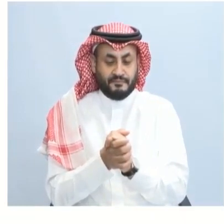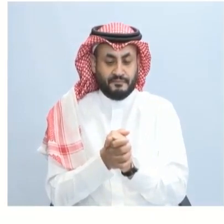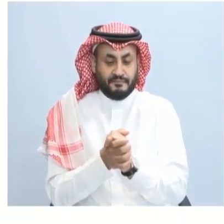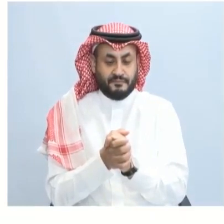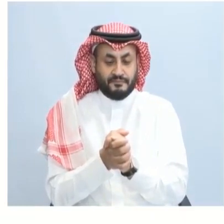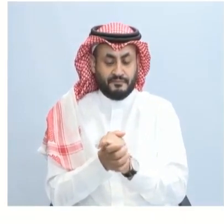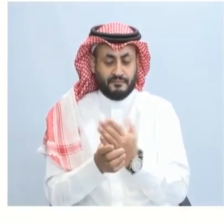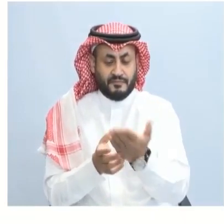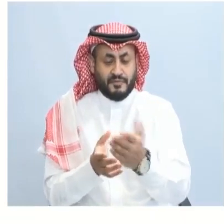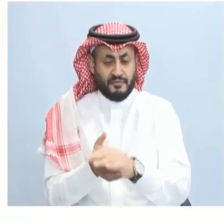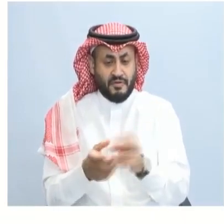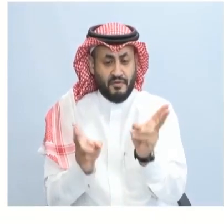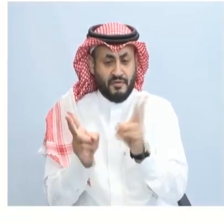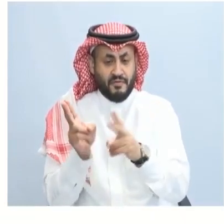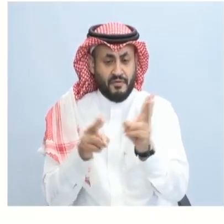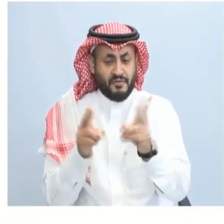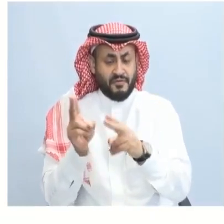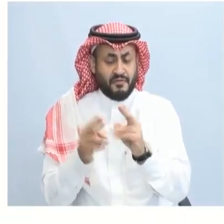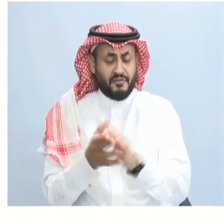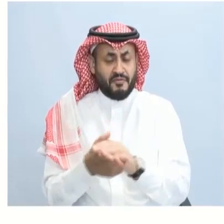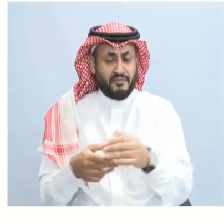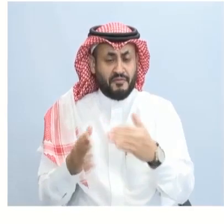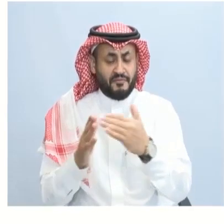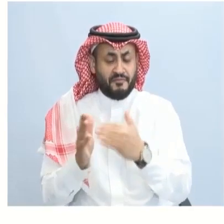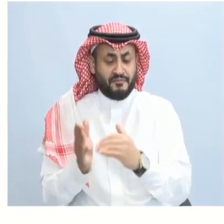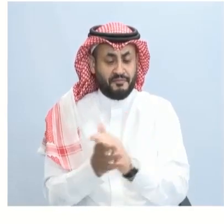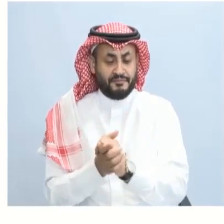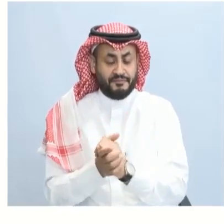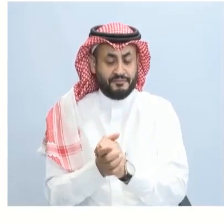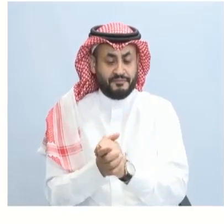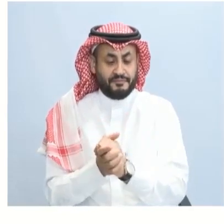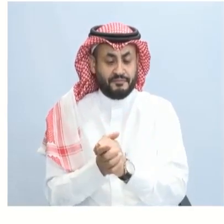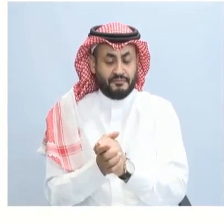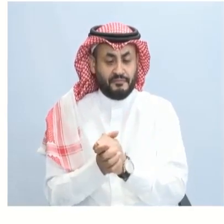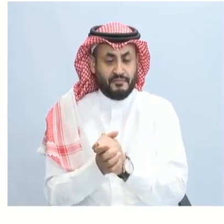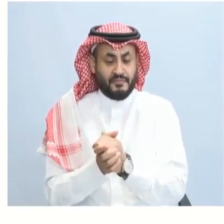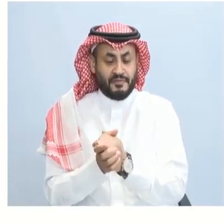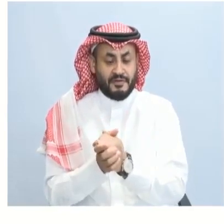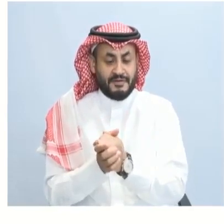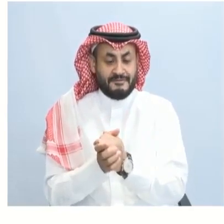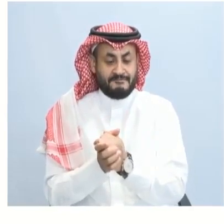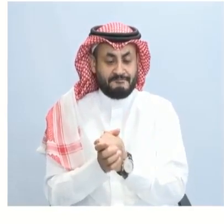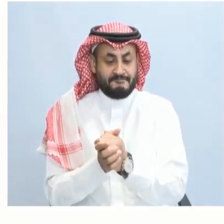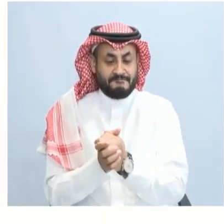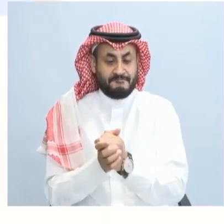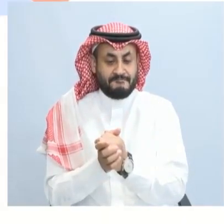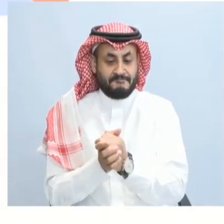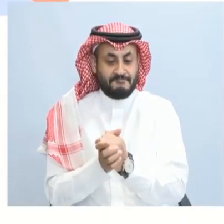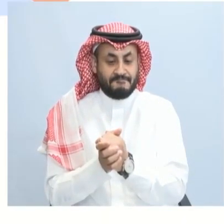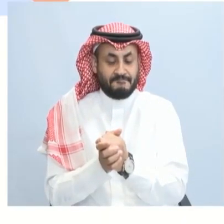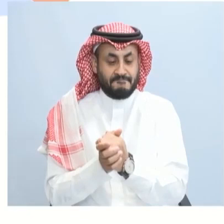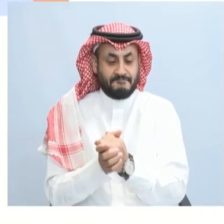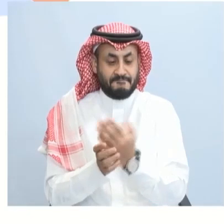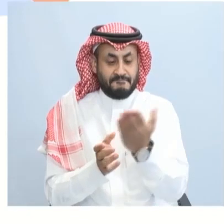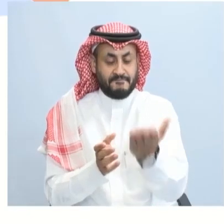There are discussing options, as I just started. We have your kind of discussion. The discussing options are